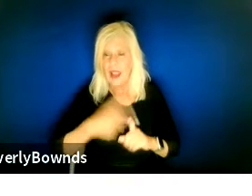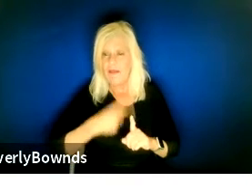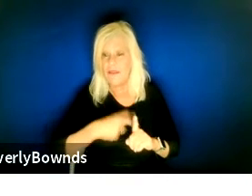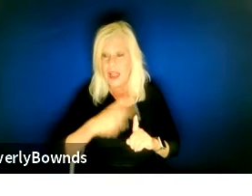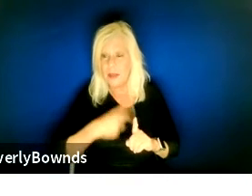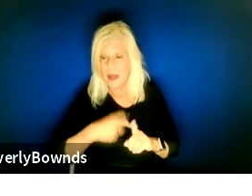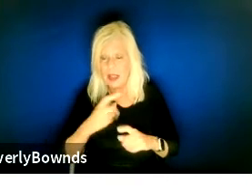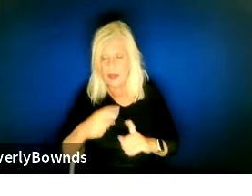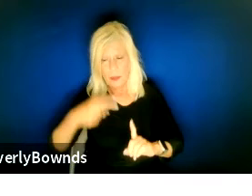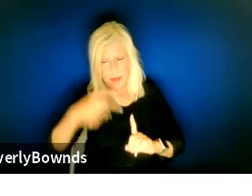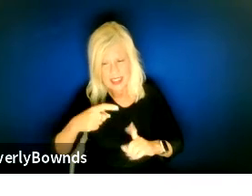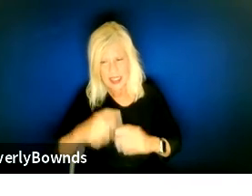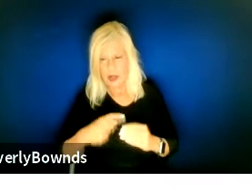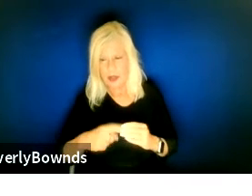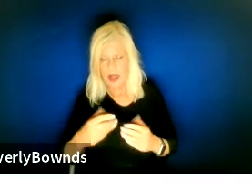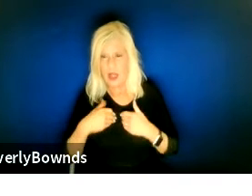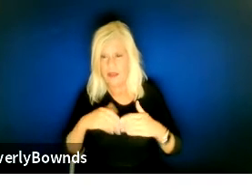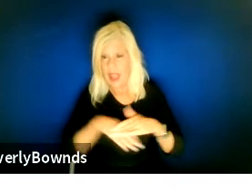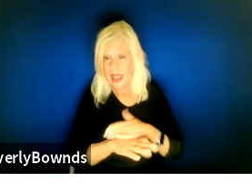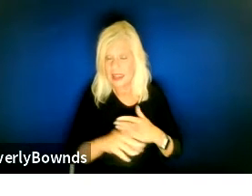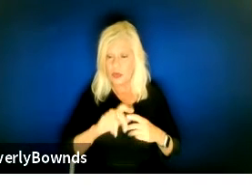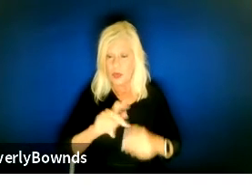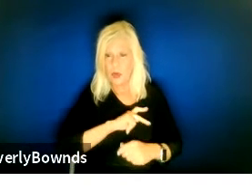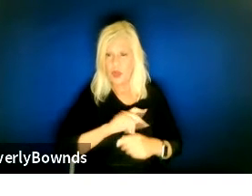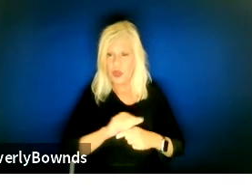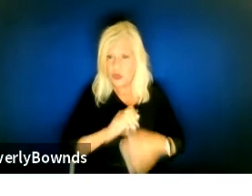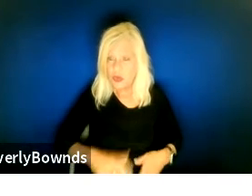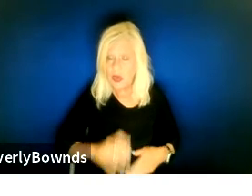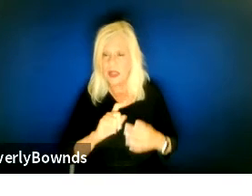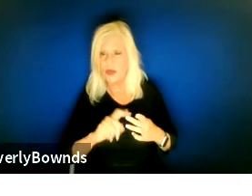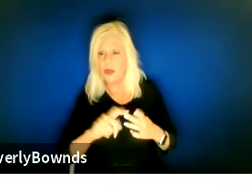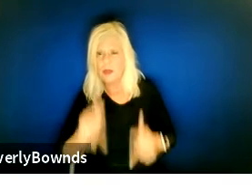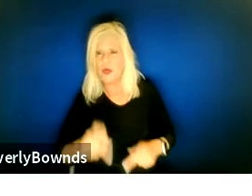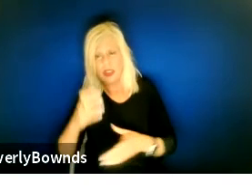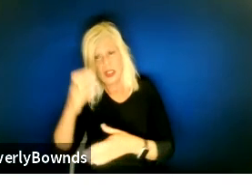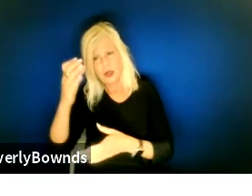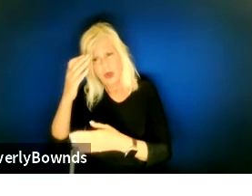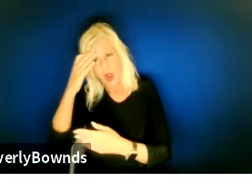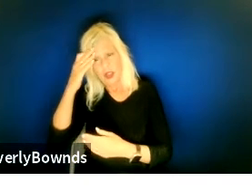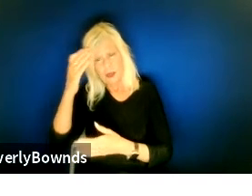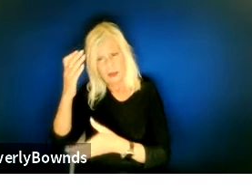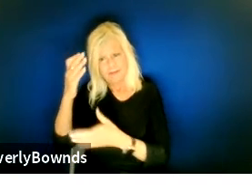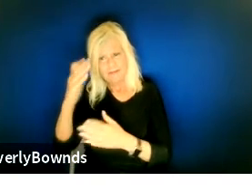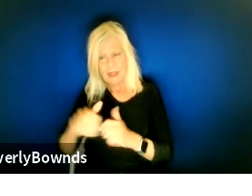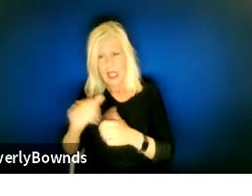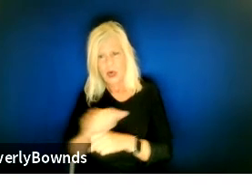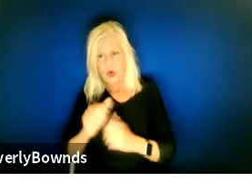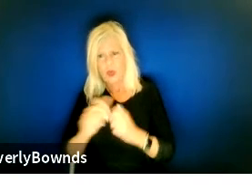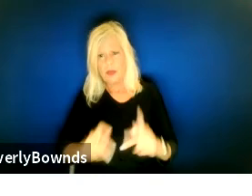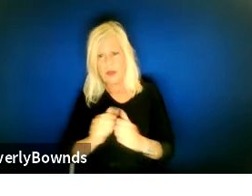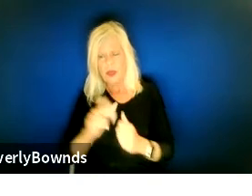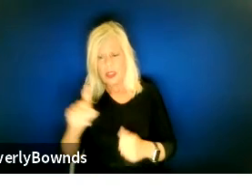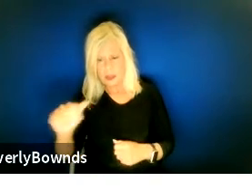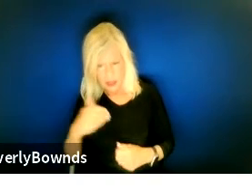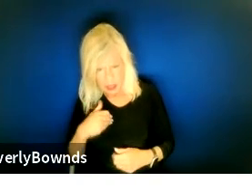very particular about, do I have access to personal trainers or somebody who's knowledgeable about like how to work with people with disability,